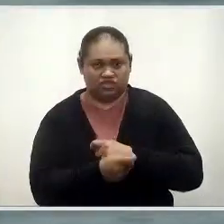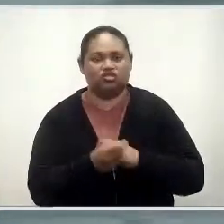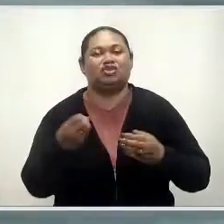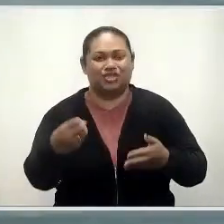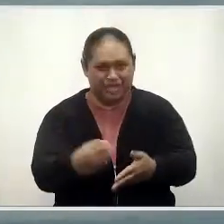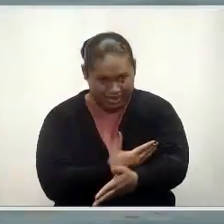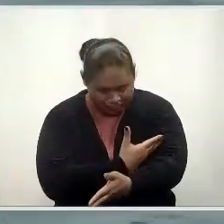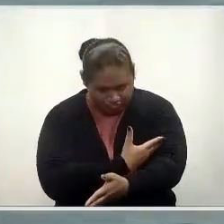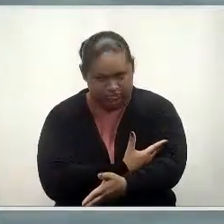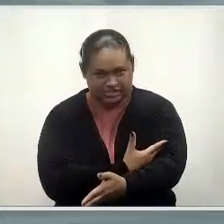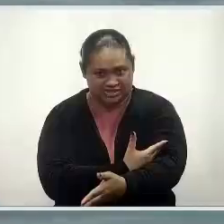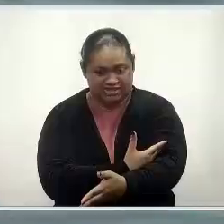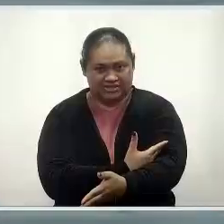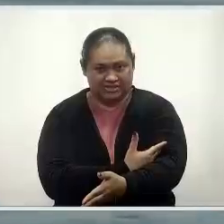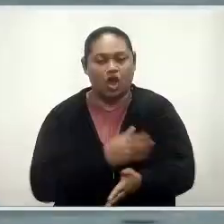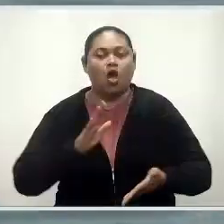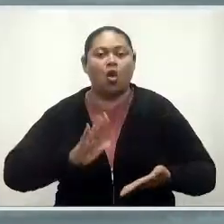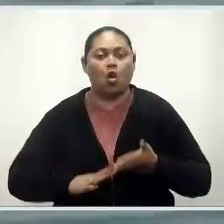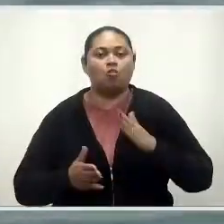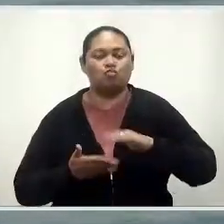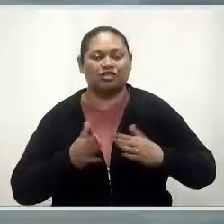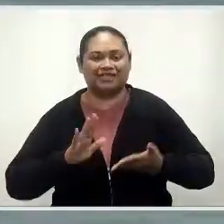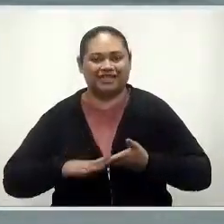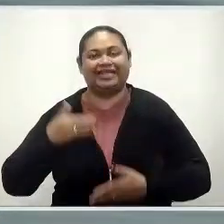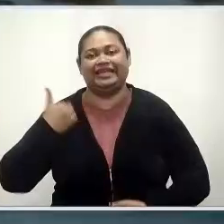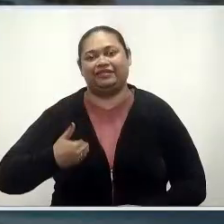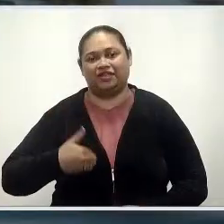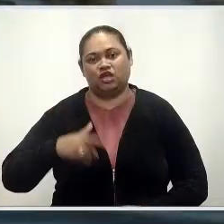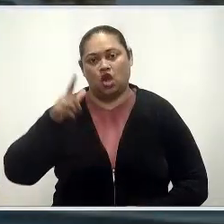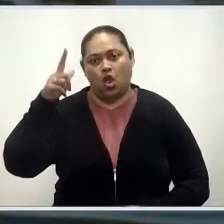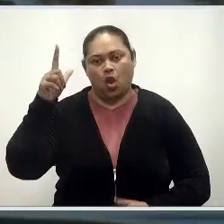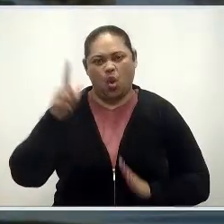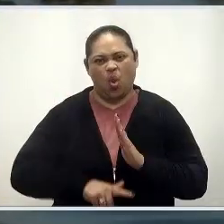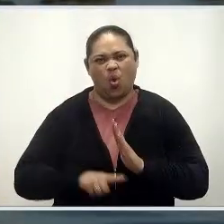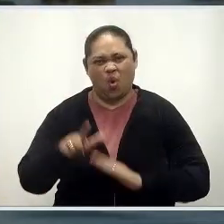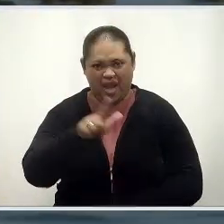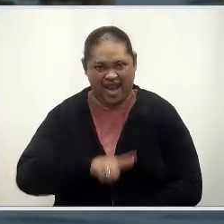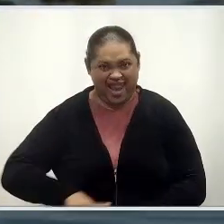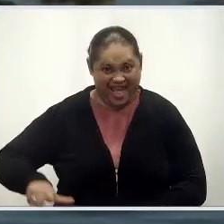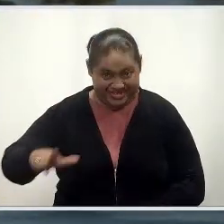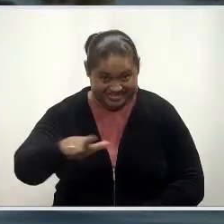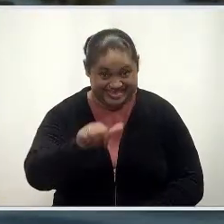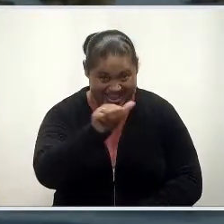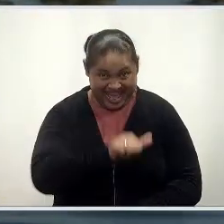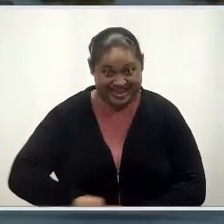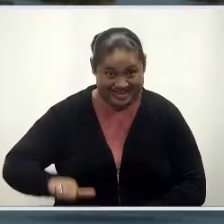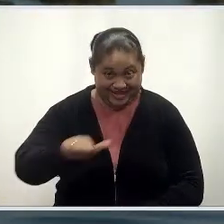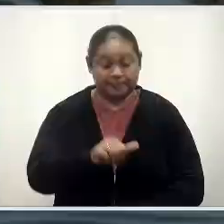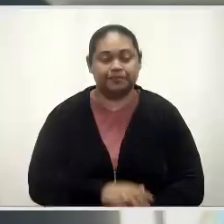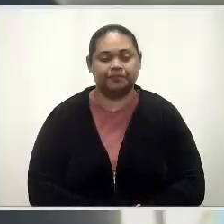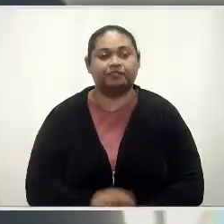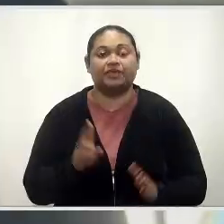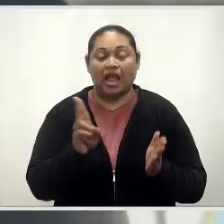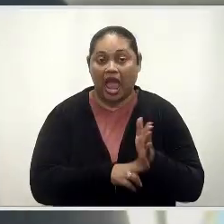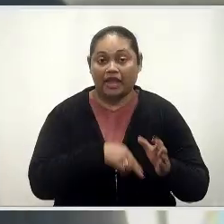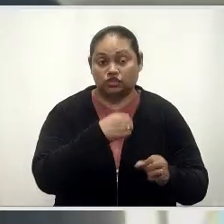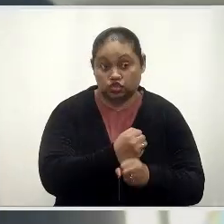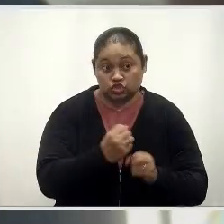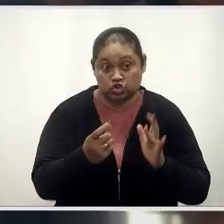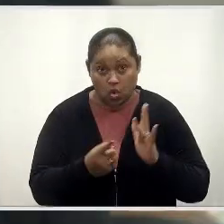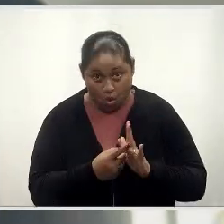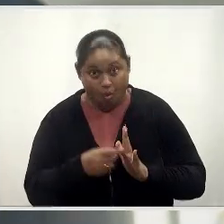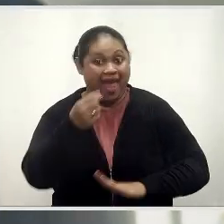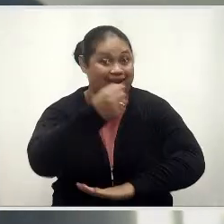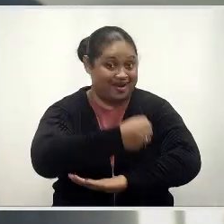in low-lying areas. I think some NGOs and the governments are working with them